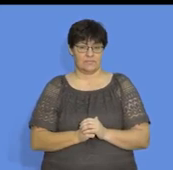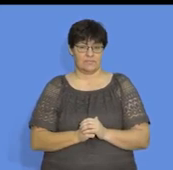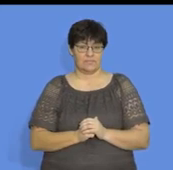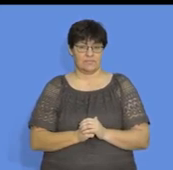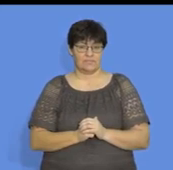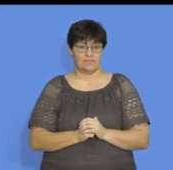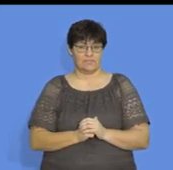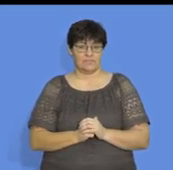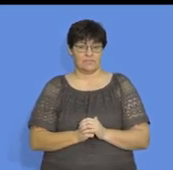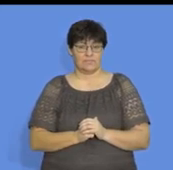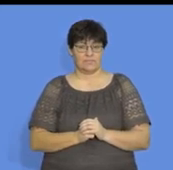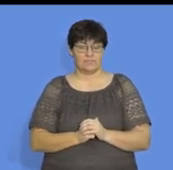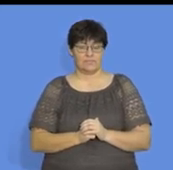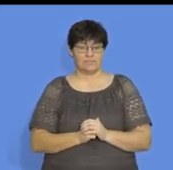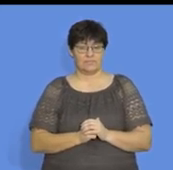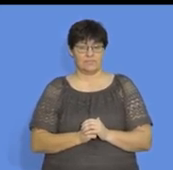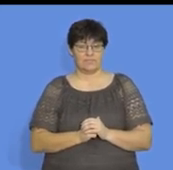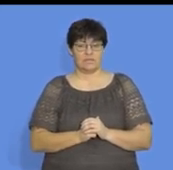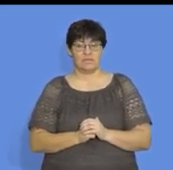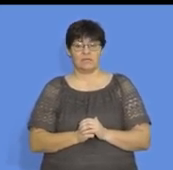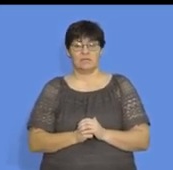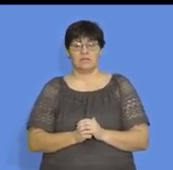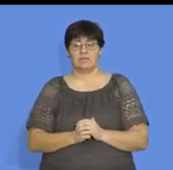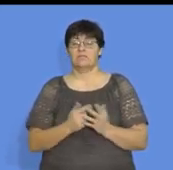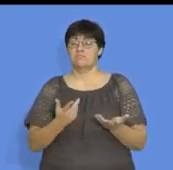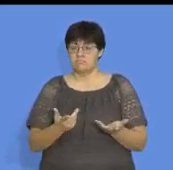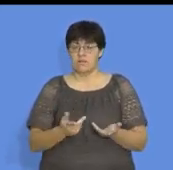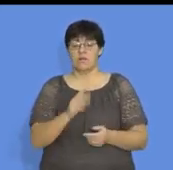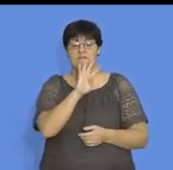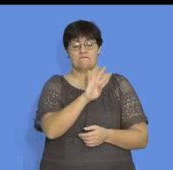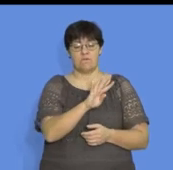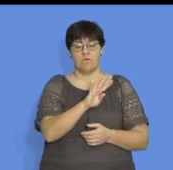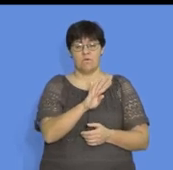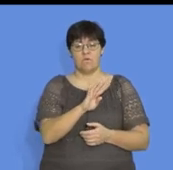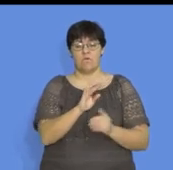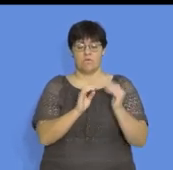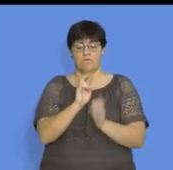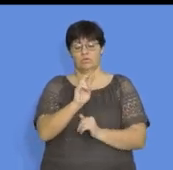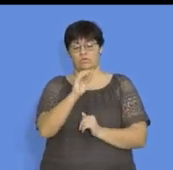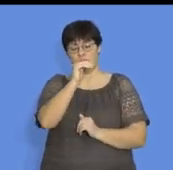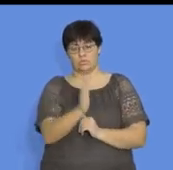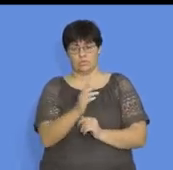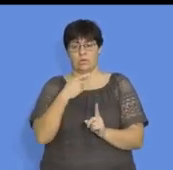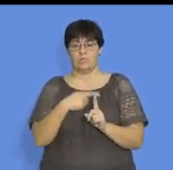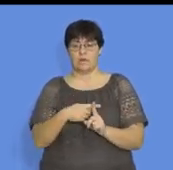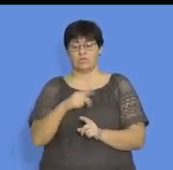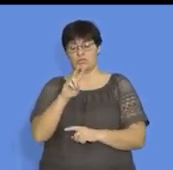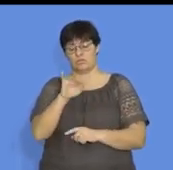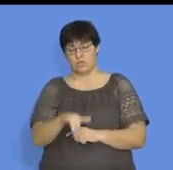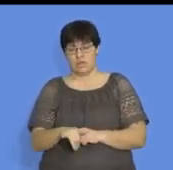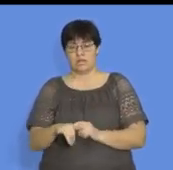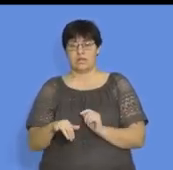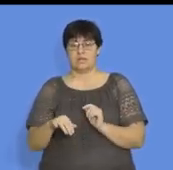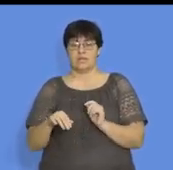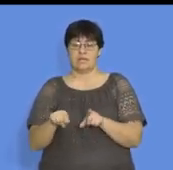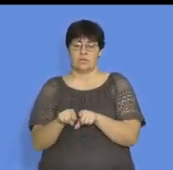4x plus 2y equals 6, it will be 4 multiplied by the 2 plus the